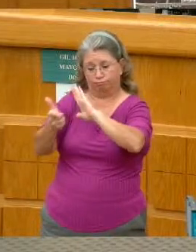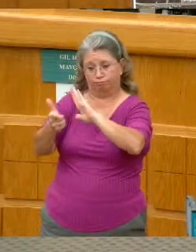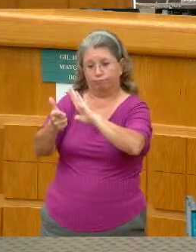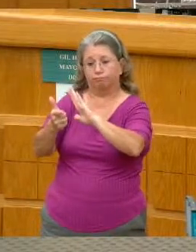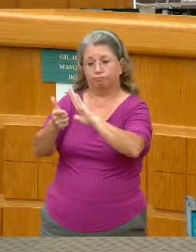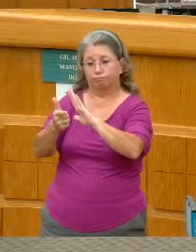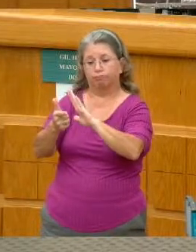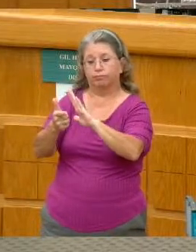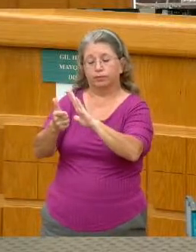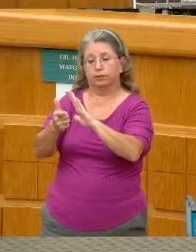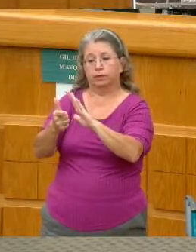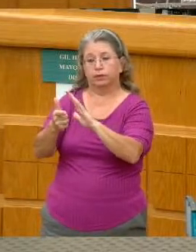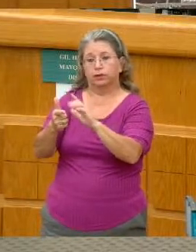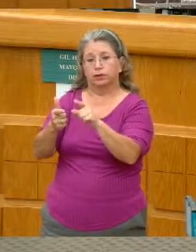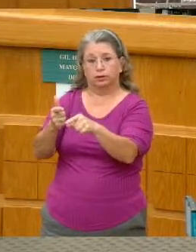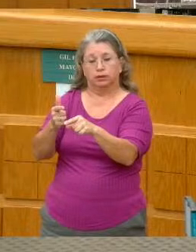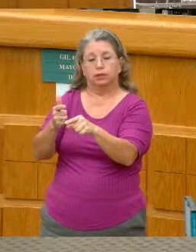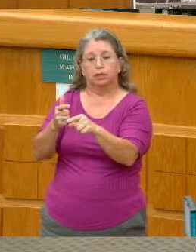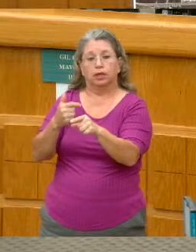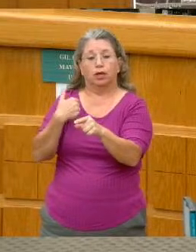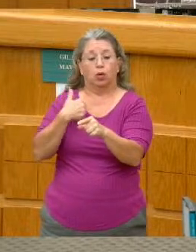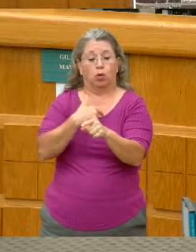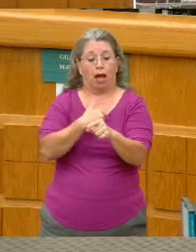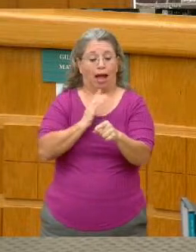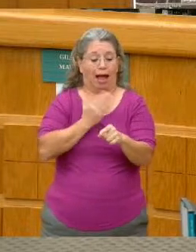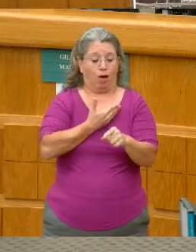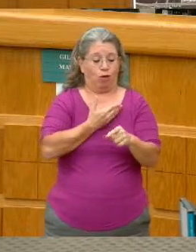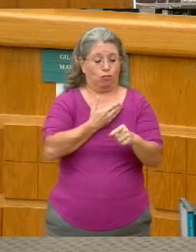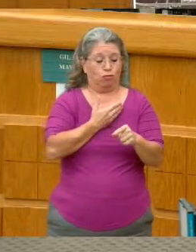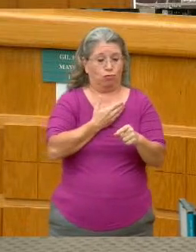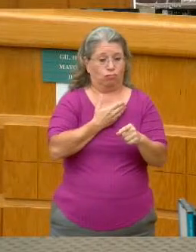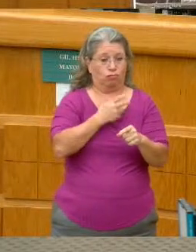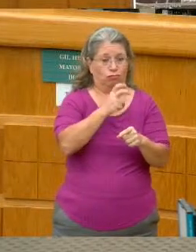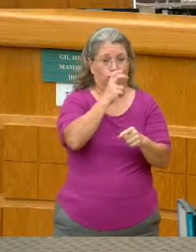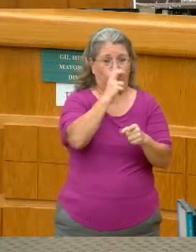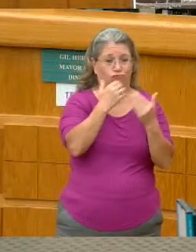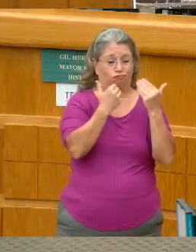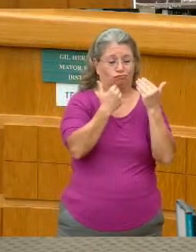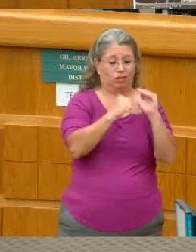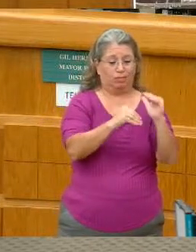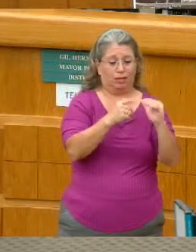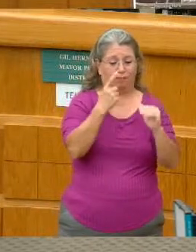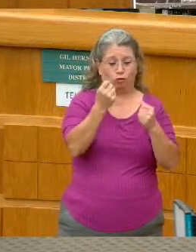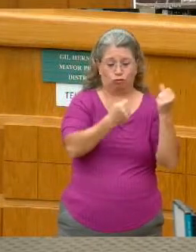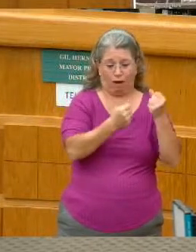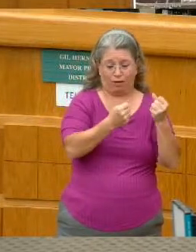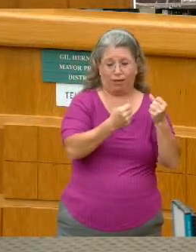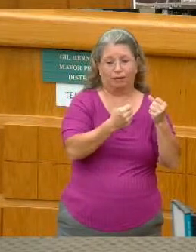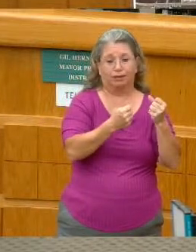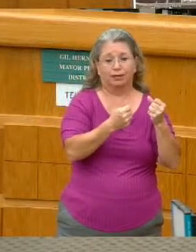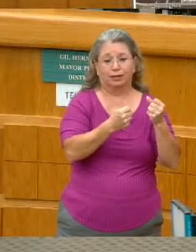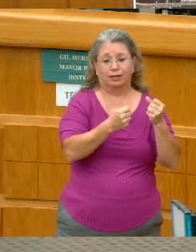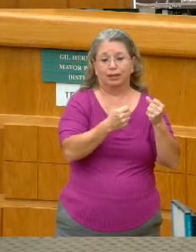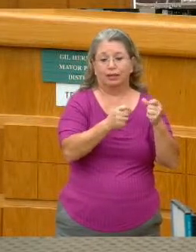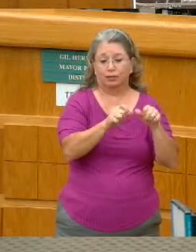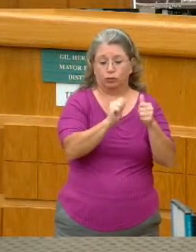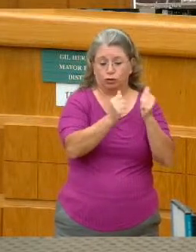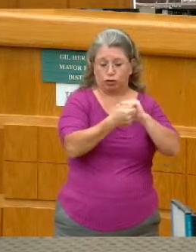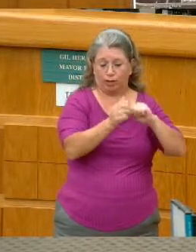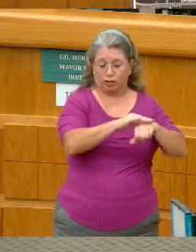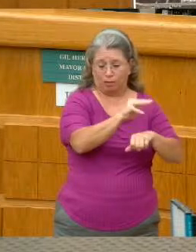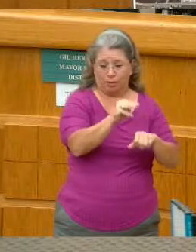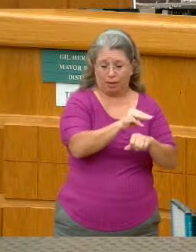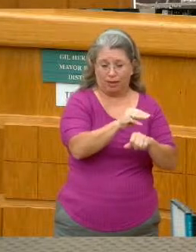on Monday, Mother Nature's restrictions are still there. And I cannot tell you we can get it